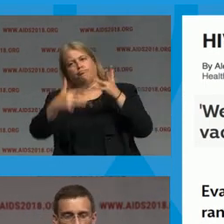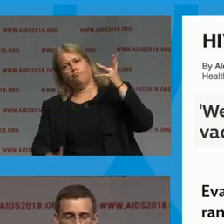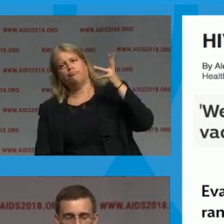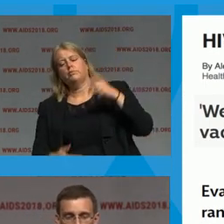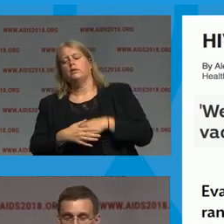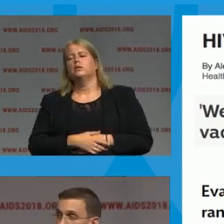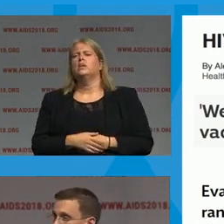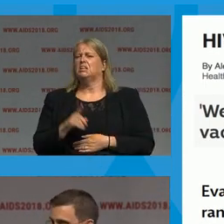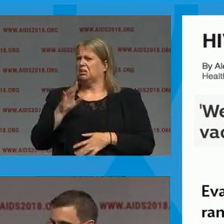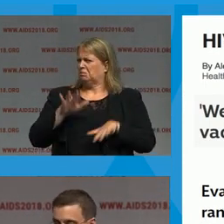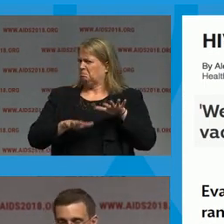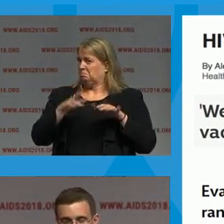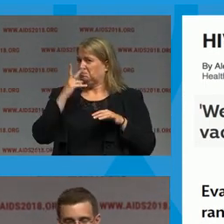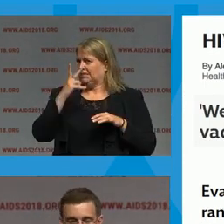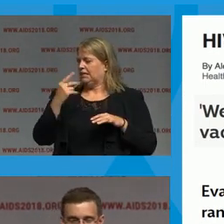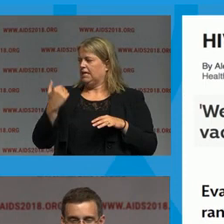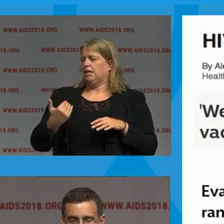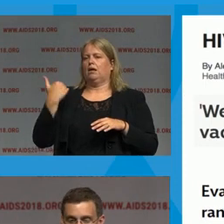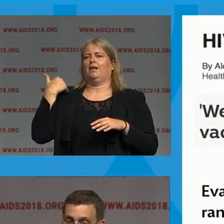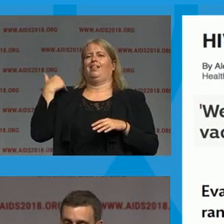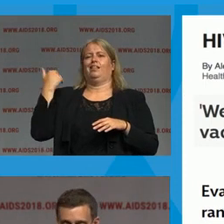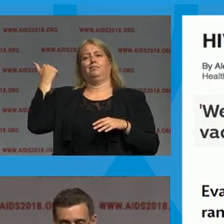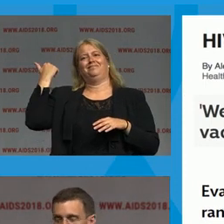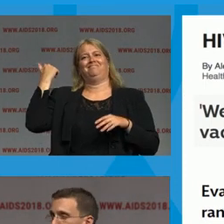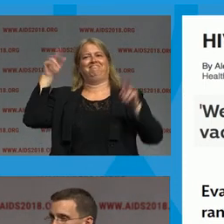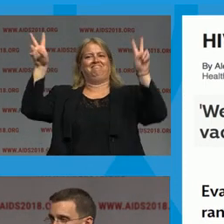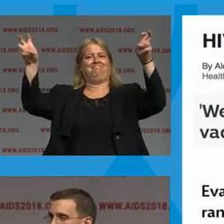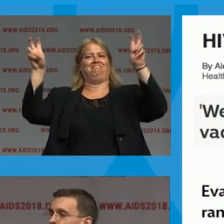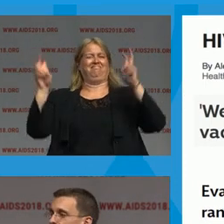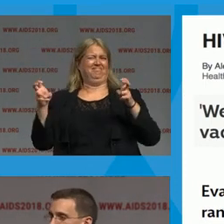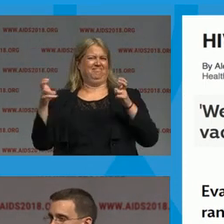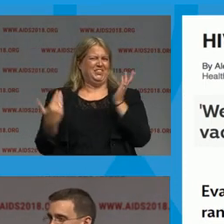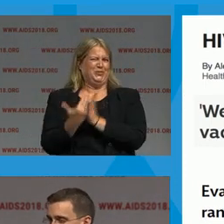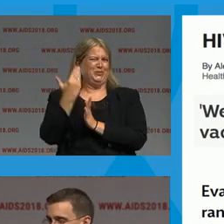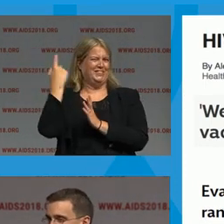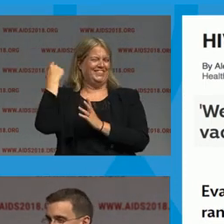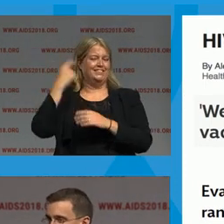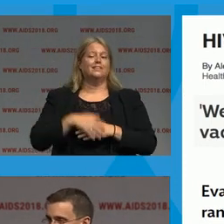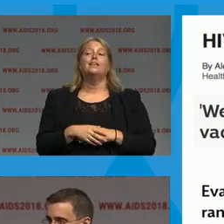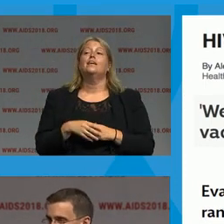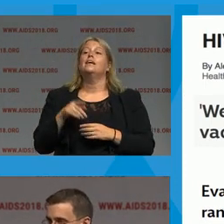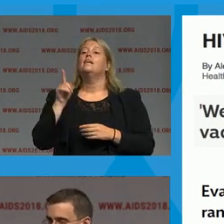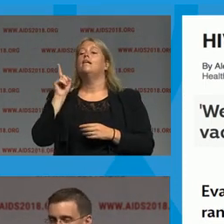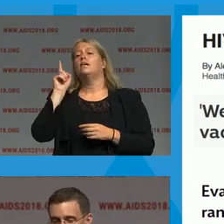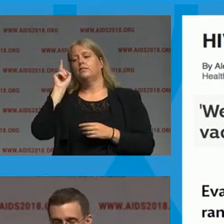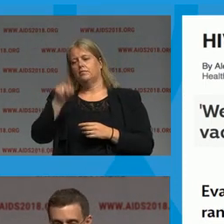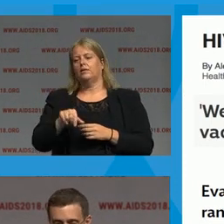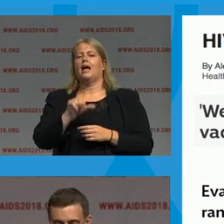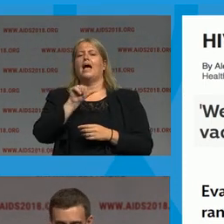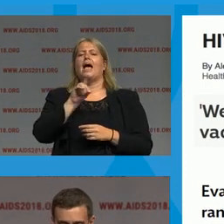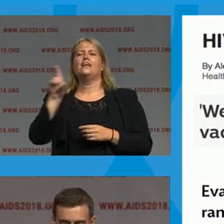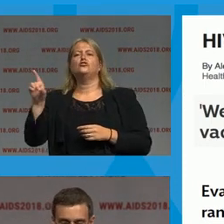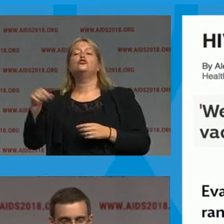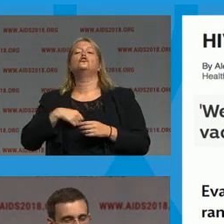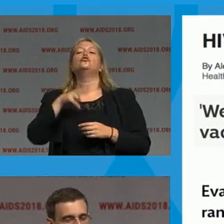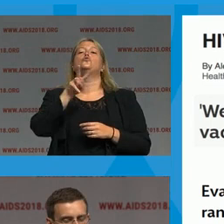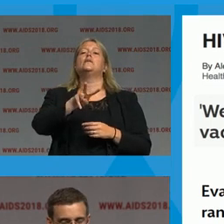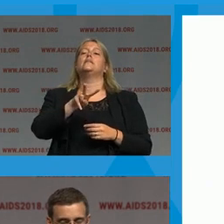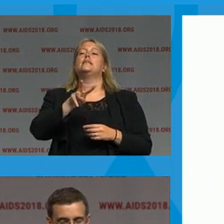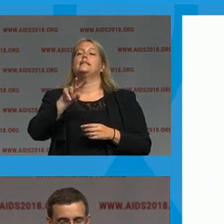recent very promising headlines in the news. And these are based on an Ad26 vaccine approach.